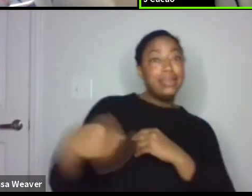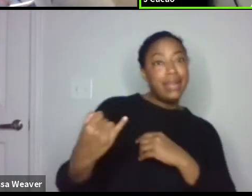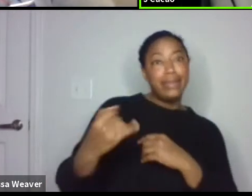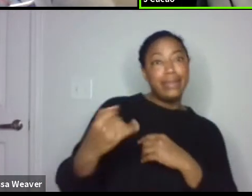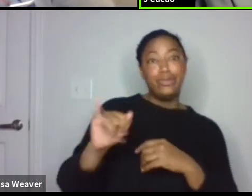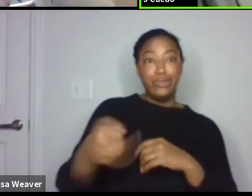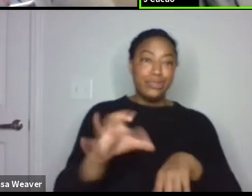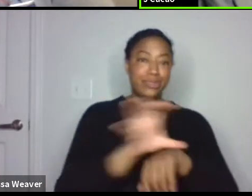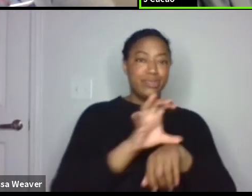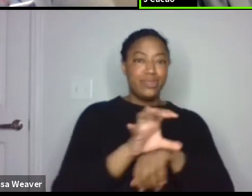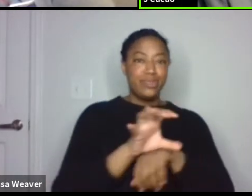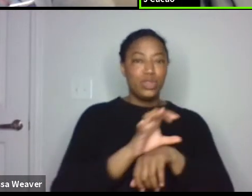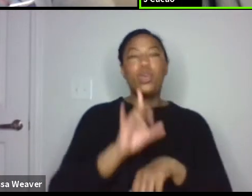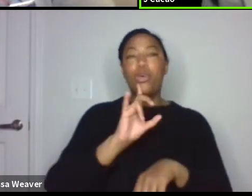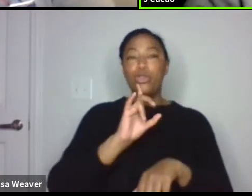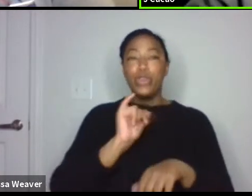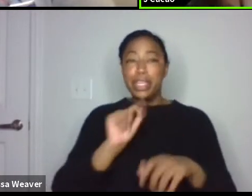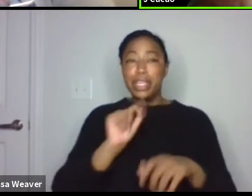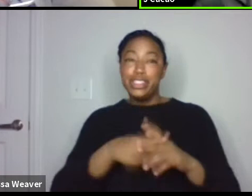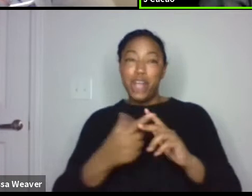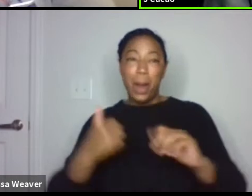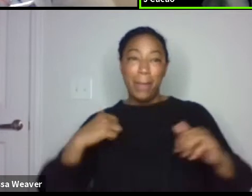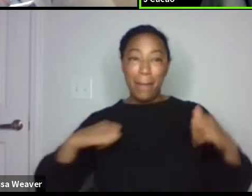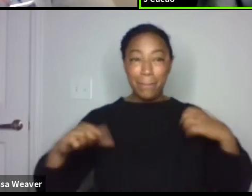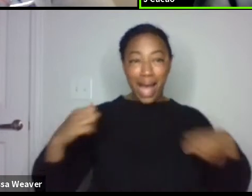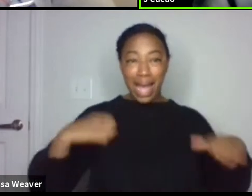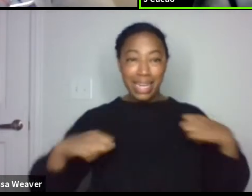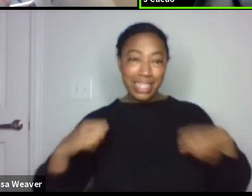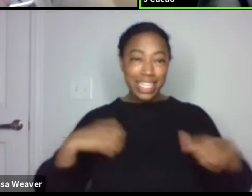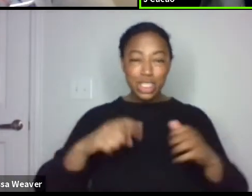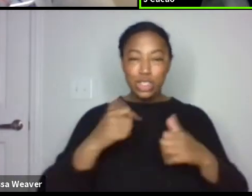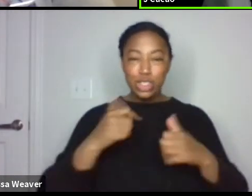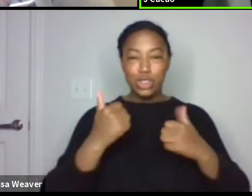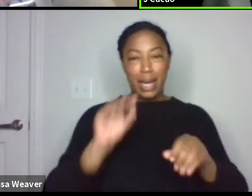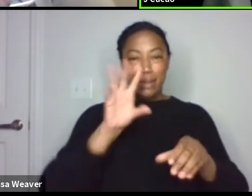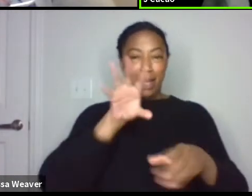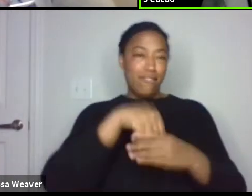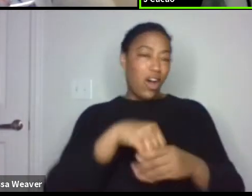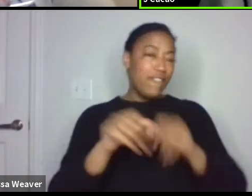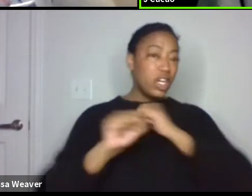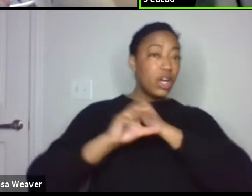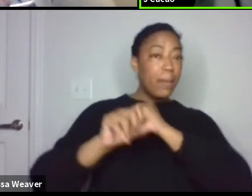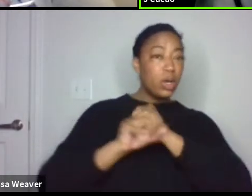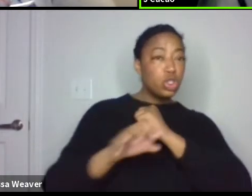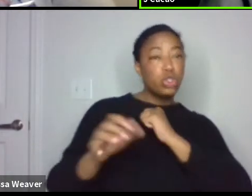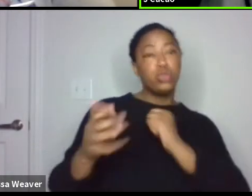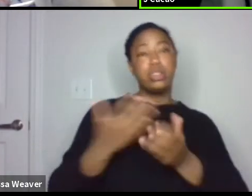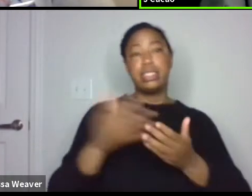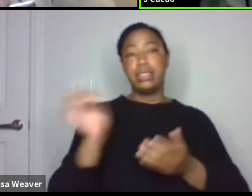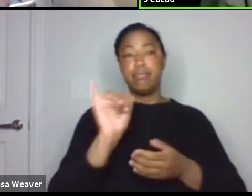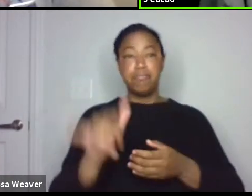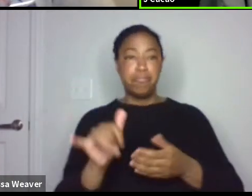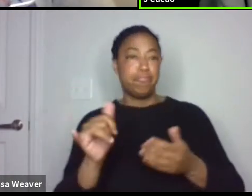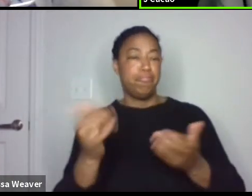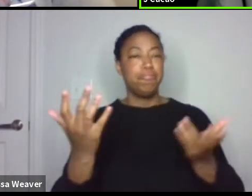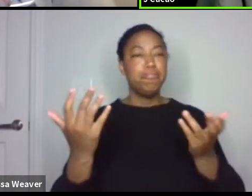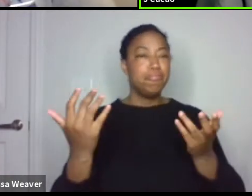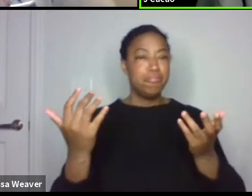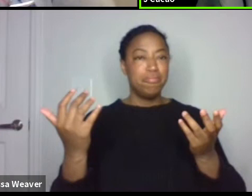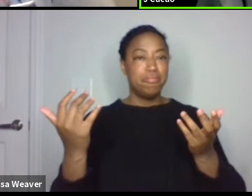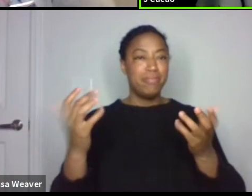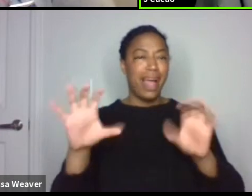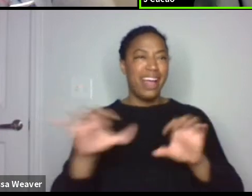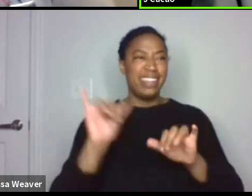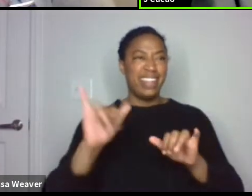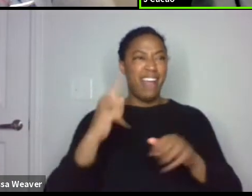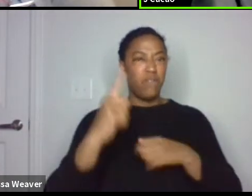like on some model stuff. You know what I'm saying? Trying to model, trying to be in commercials and different stuff like that. Just playing around with different stuff, and I did that for